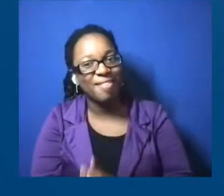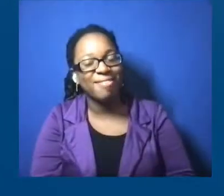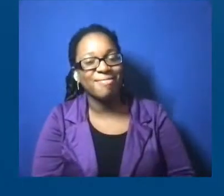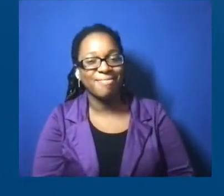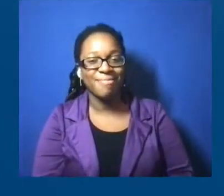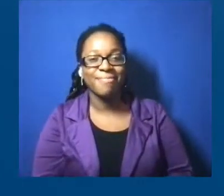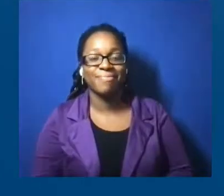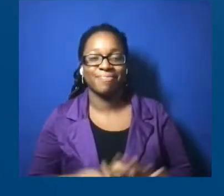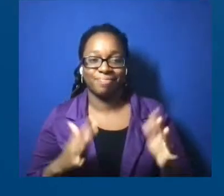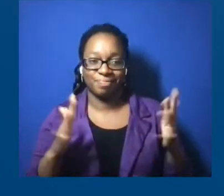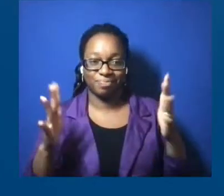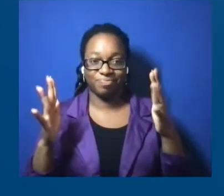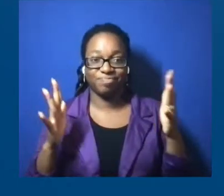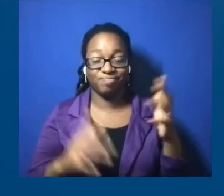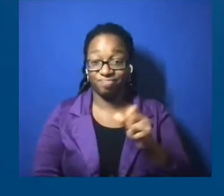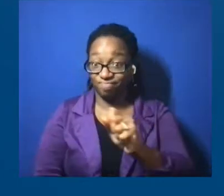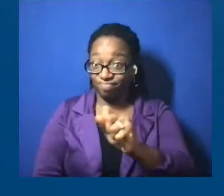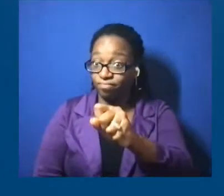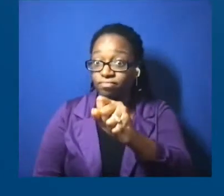No, we are.